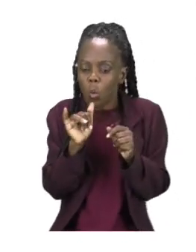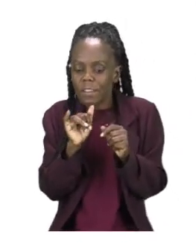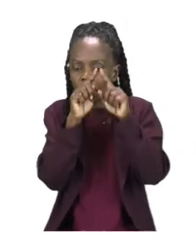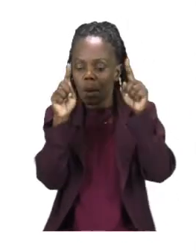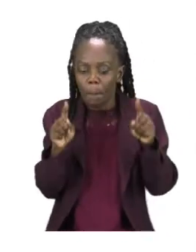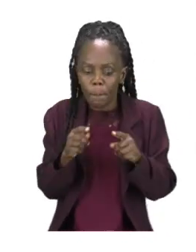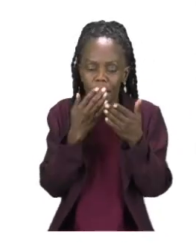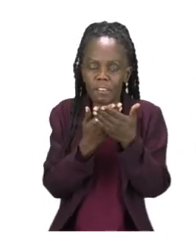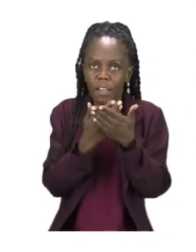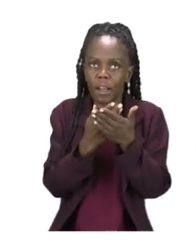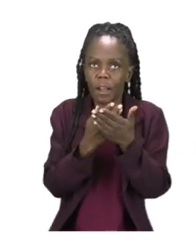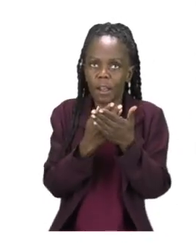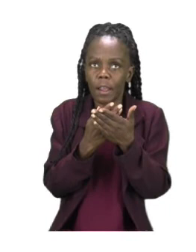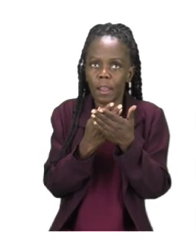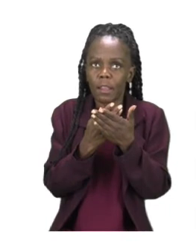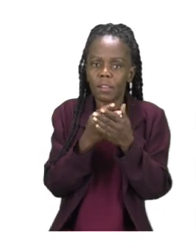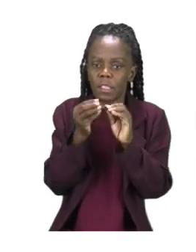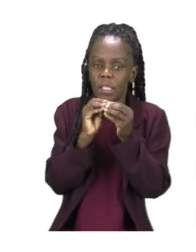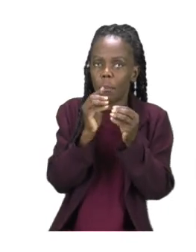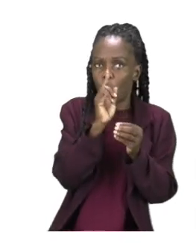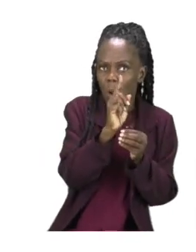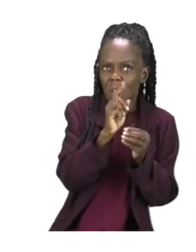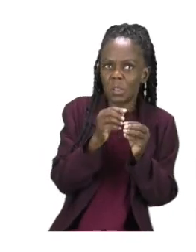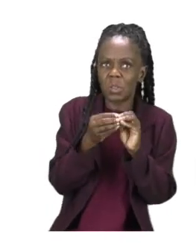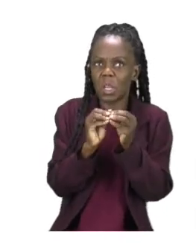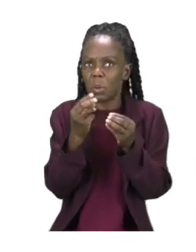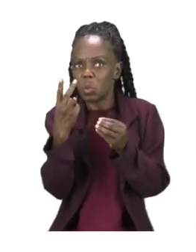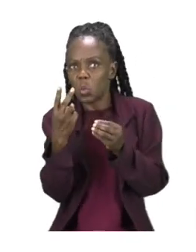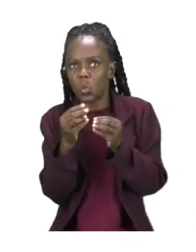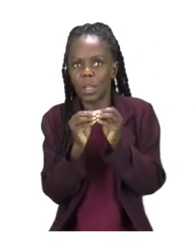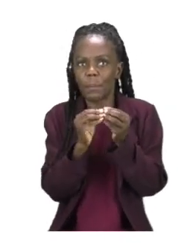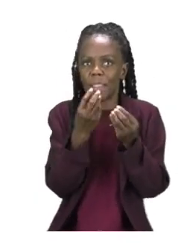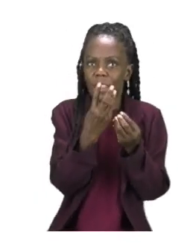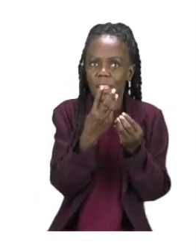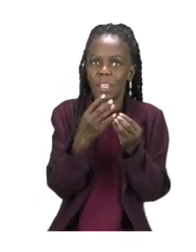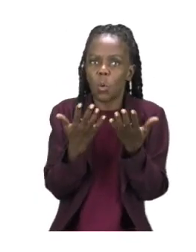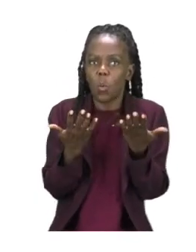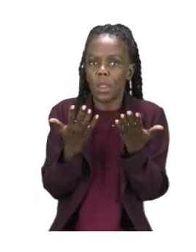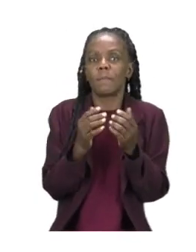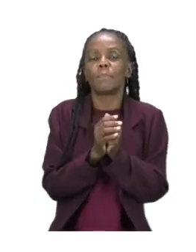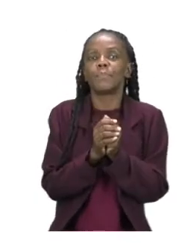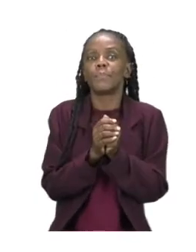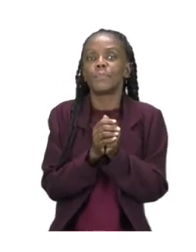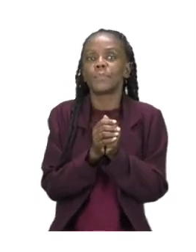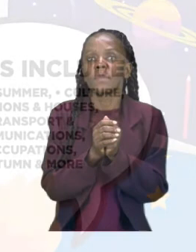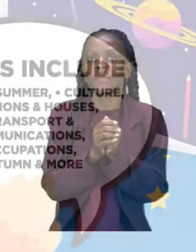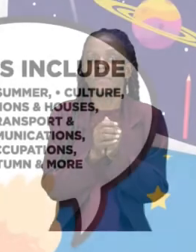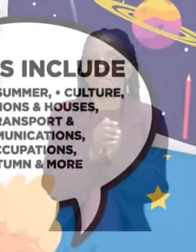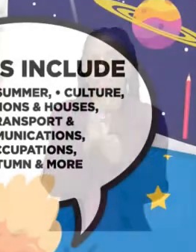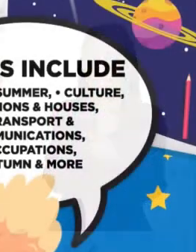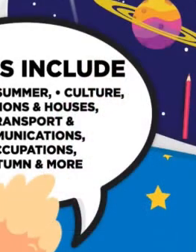family, and anyone who will listen. I will see you soon after this advert